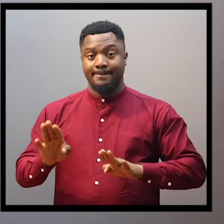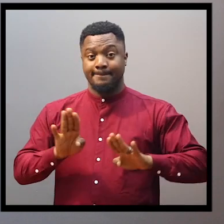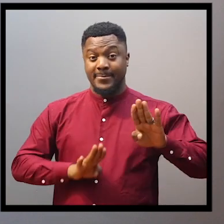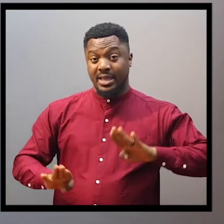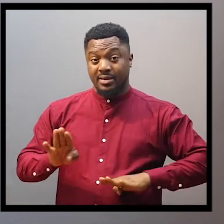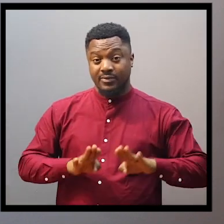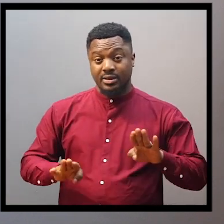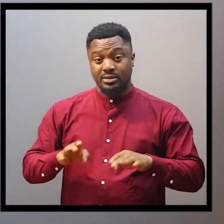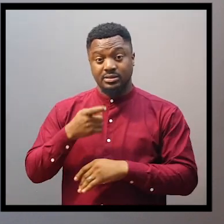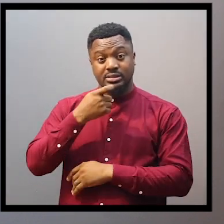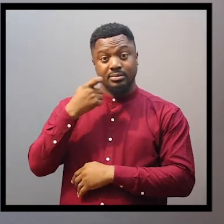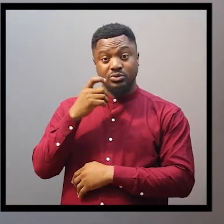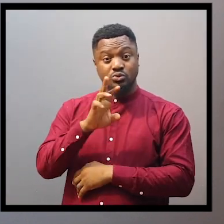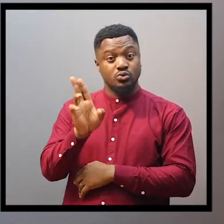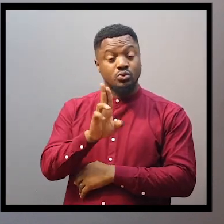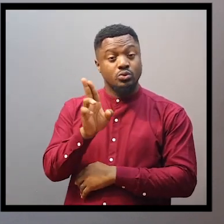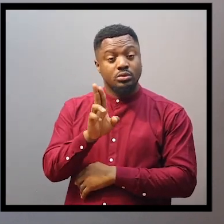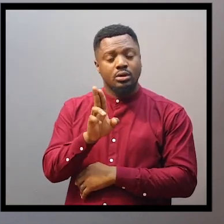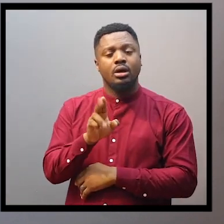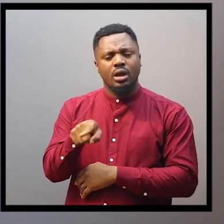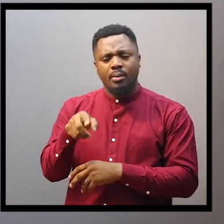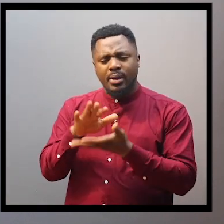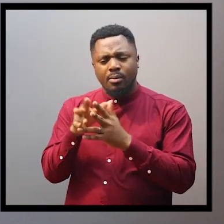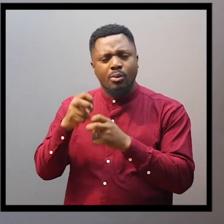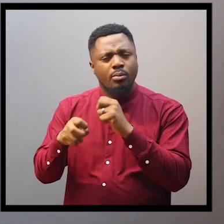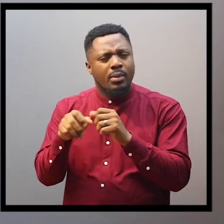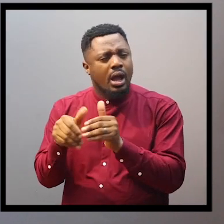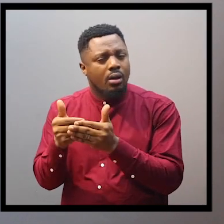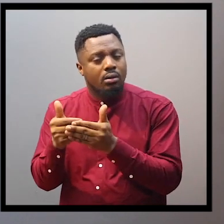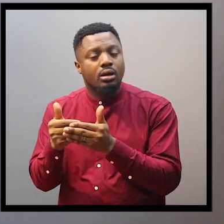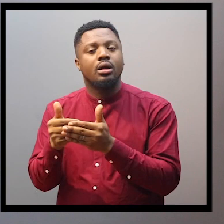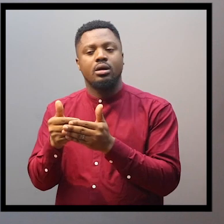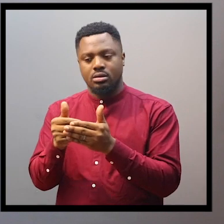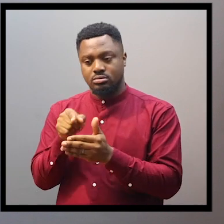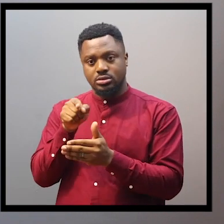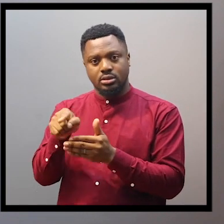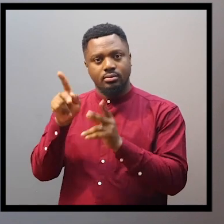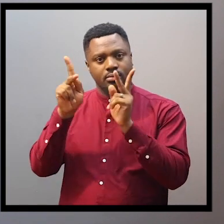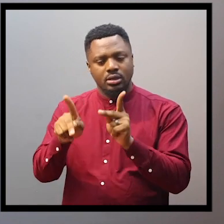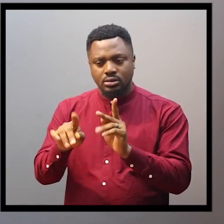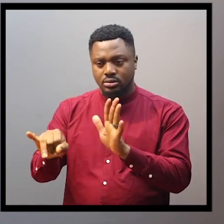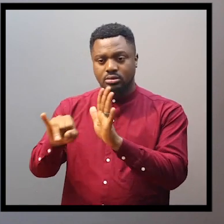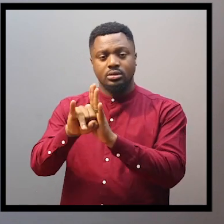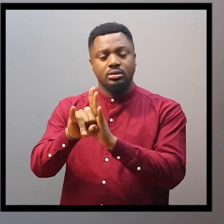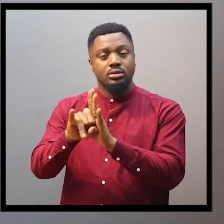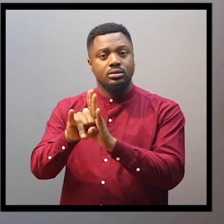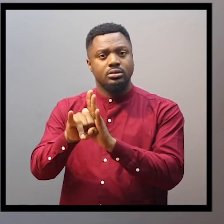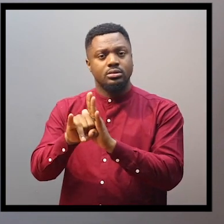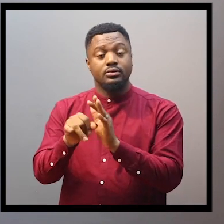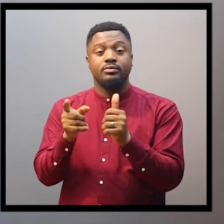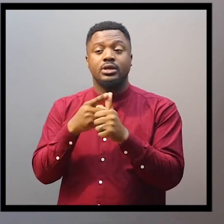A behavior or a substance use can be said to be a problem when these patterns are